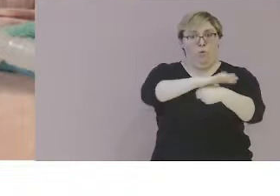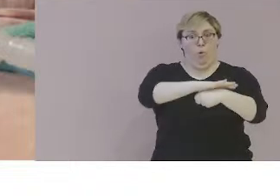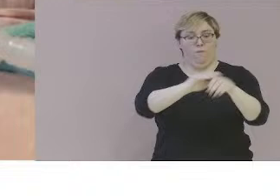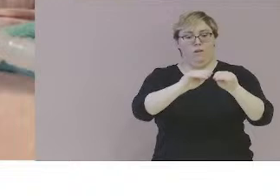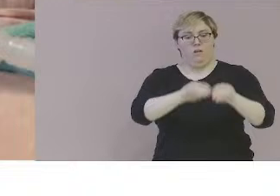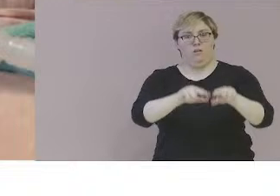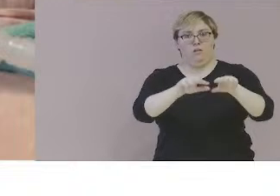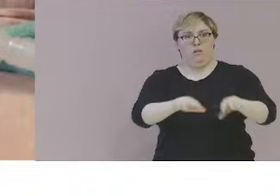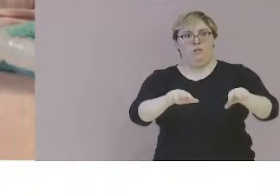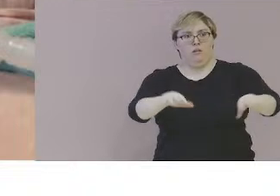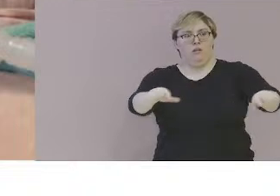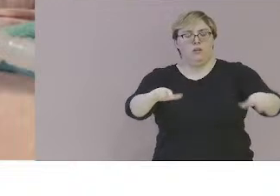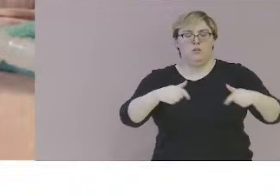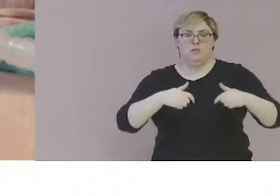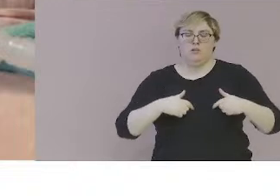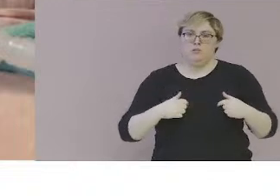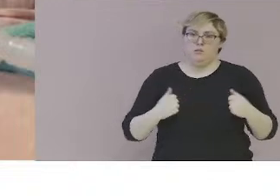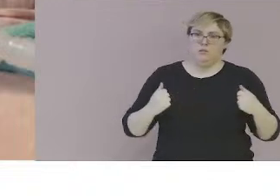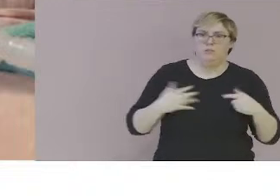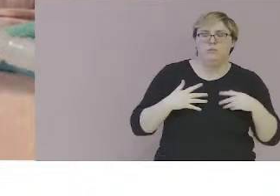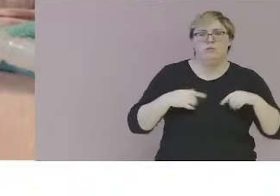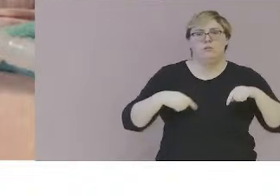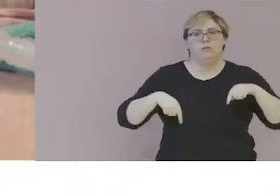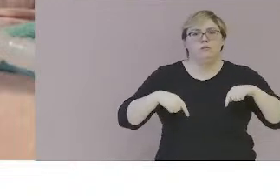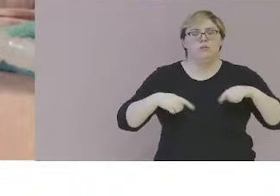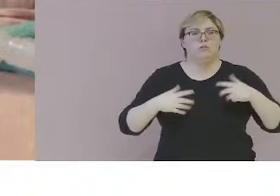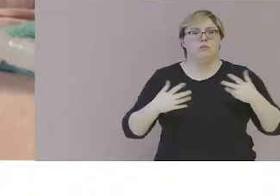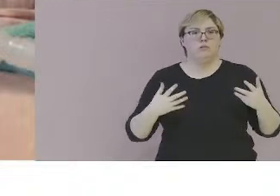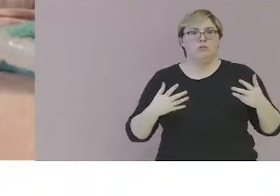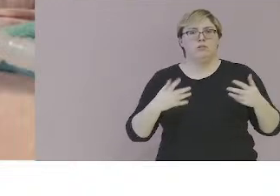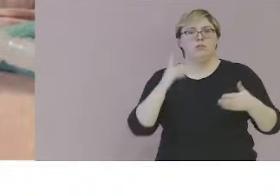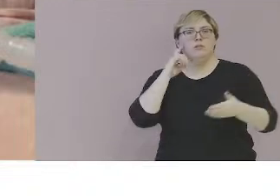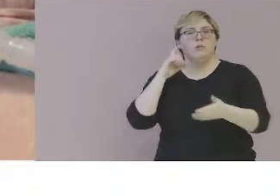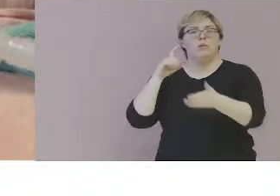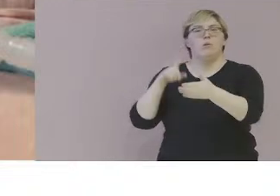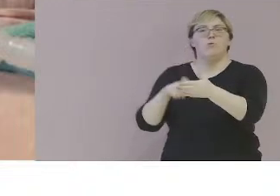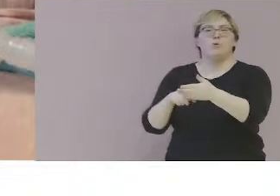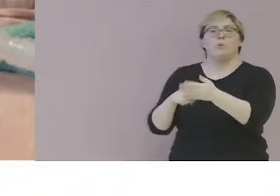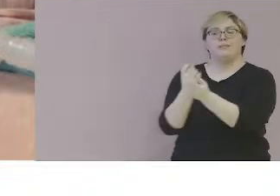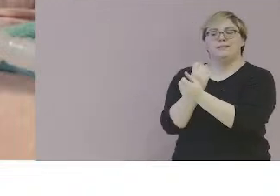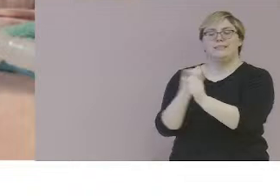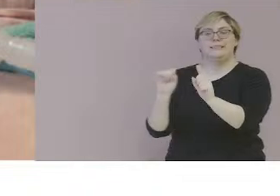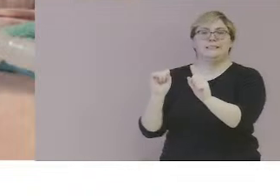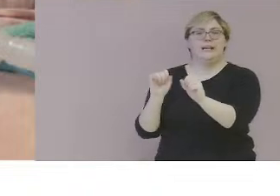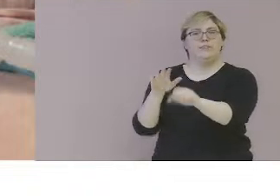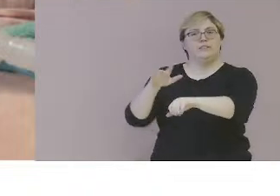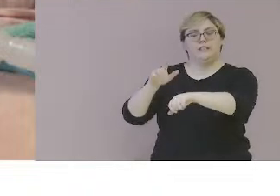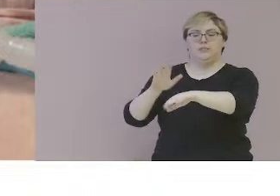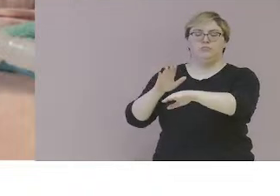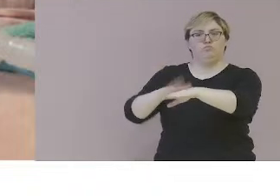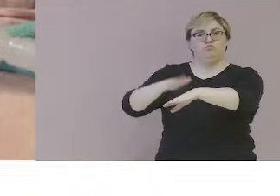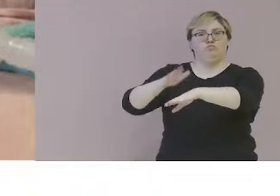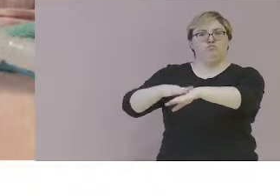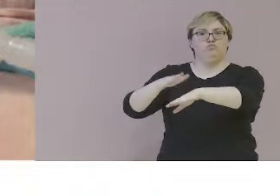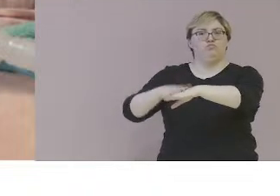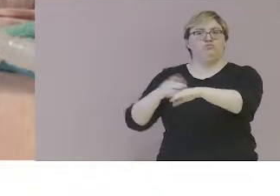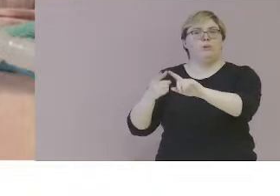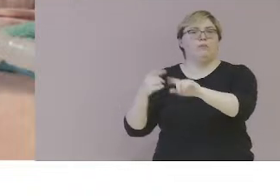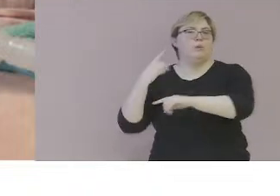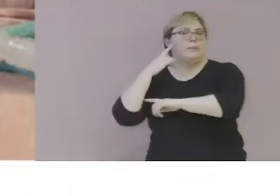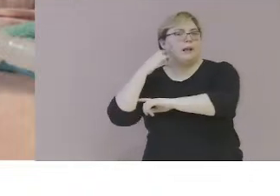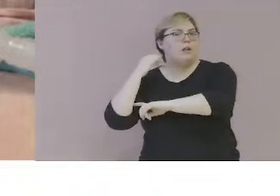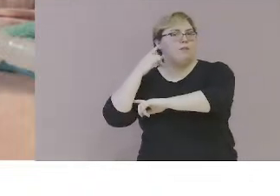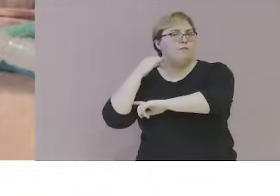user. I saw a public safety alert from Santa Clara County in California asking people to